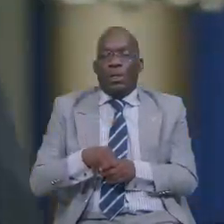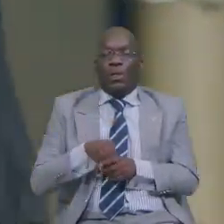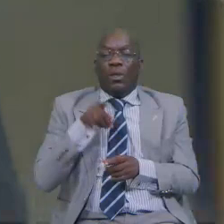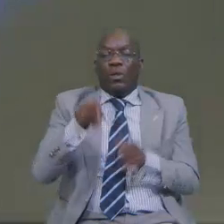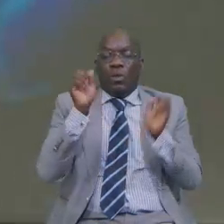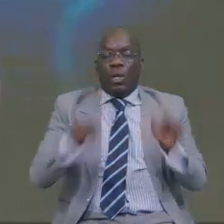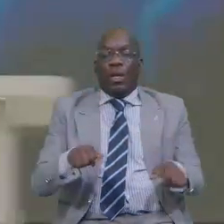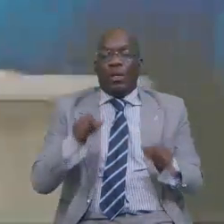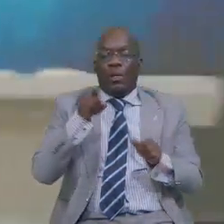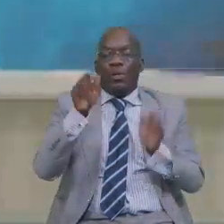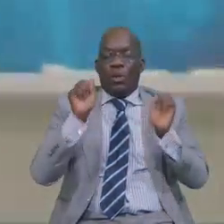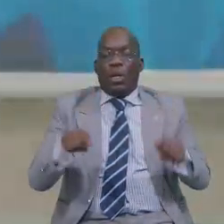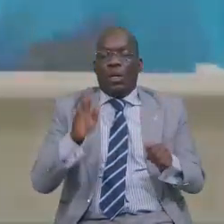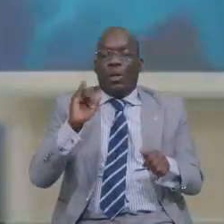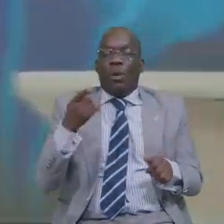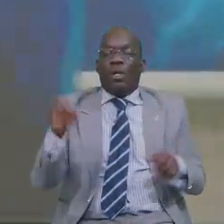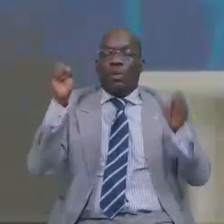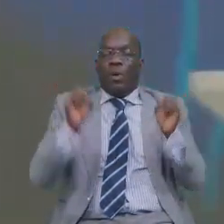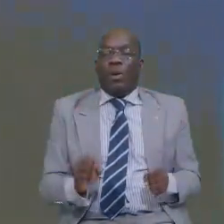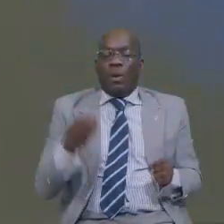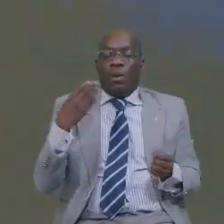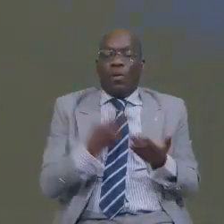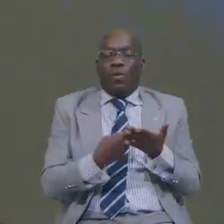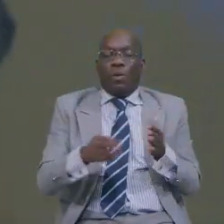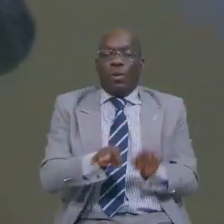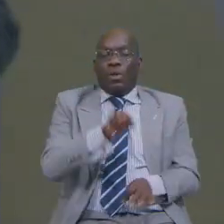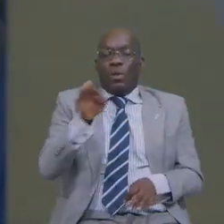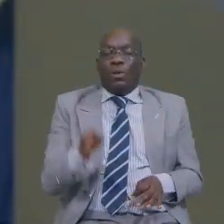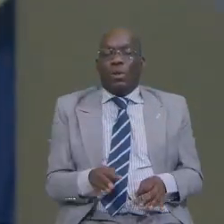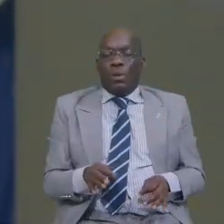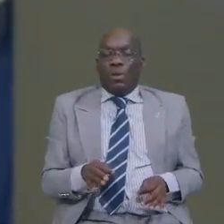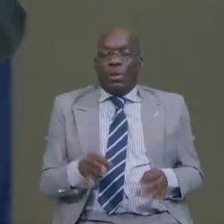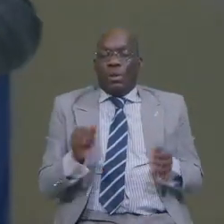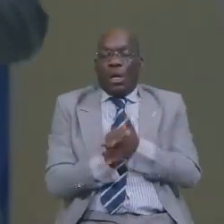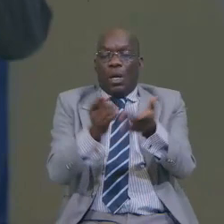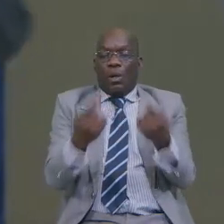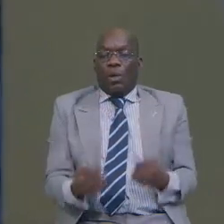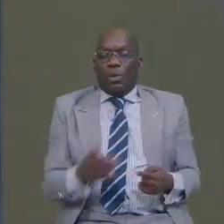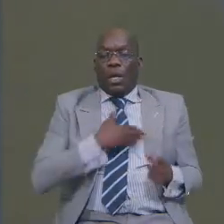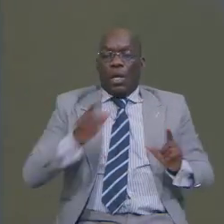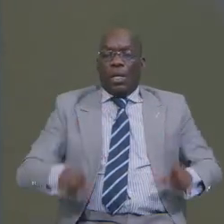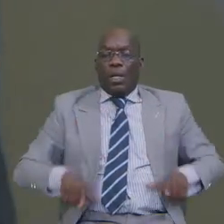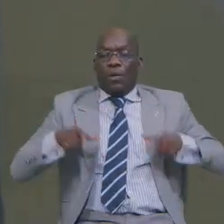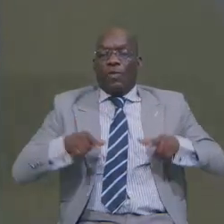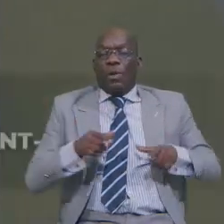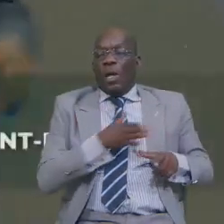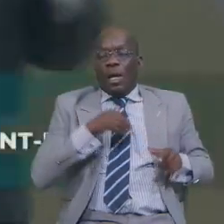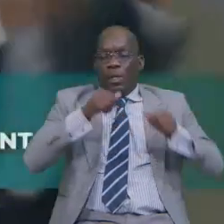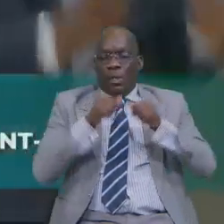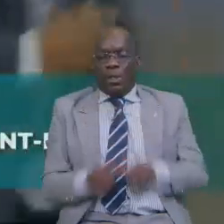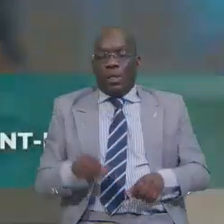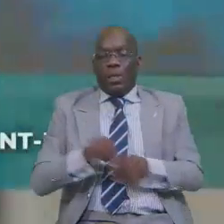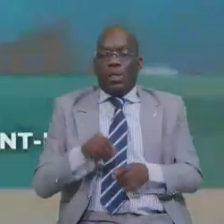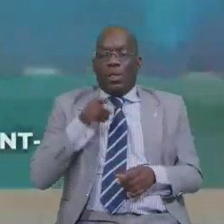You can. By the power of the Almighty that comes and lives and dwells in you now,